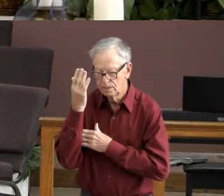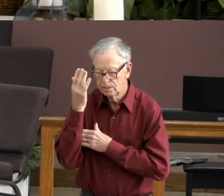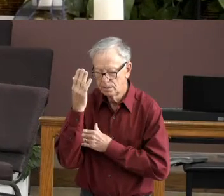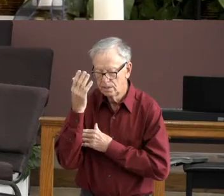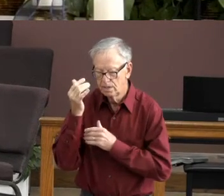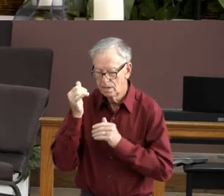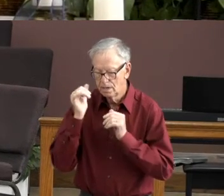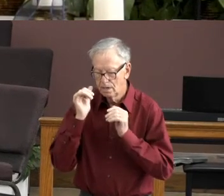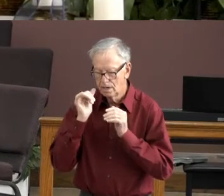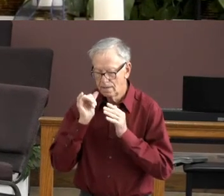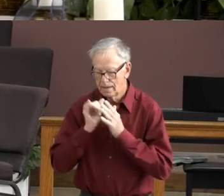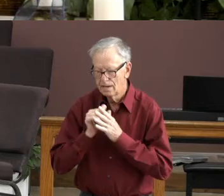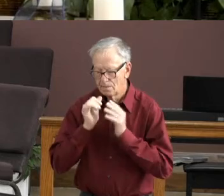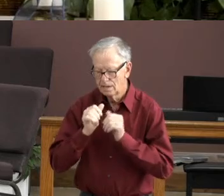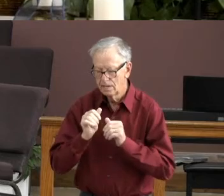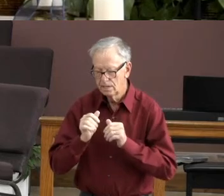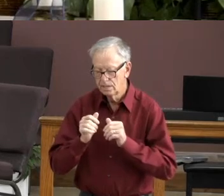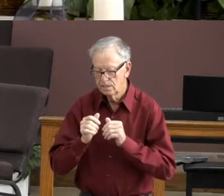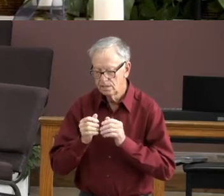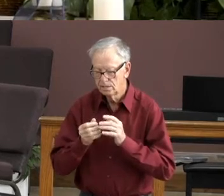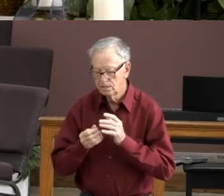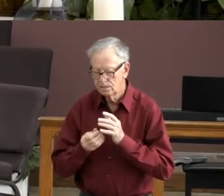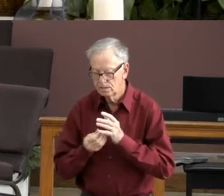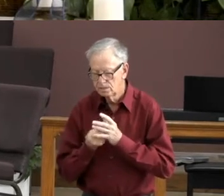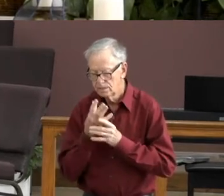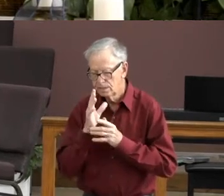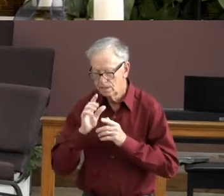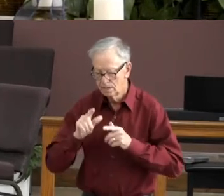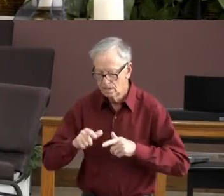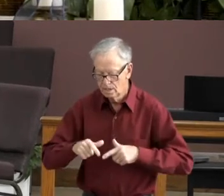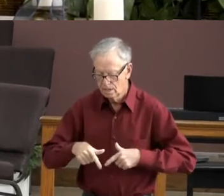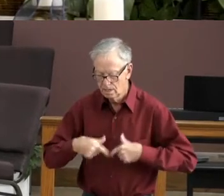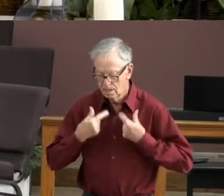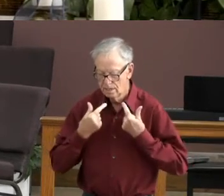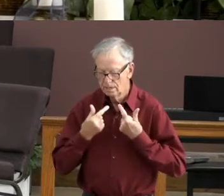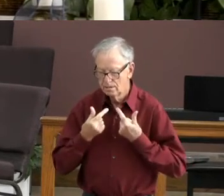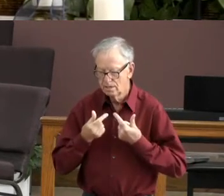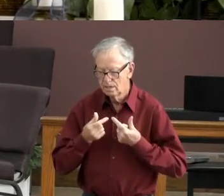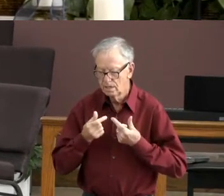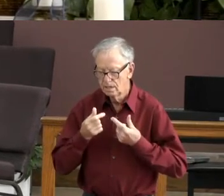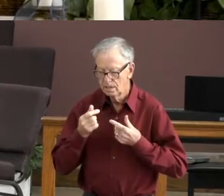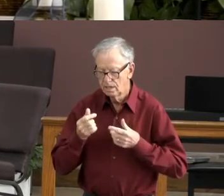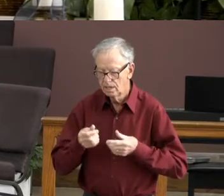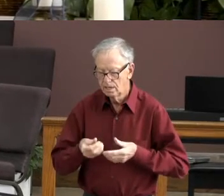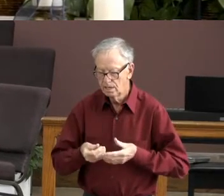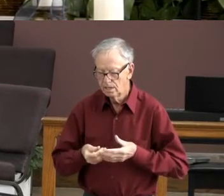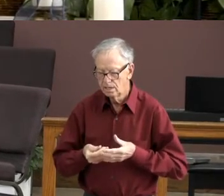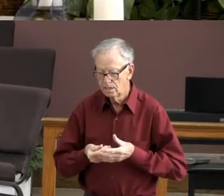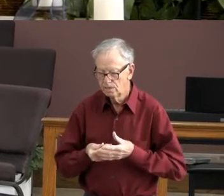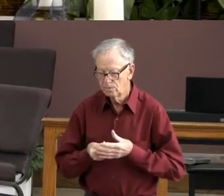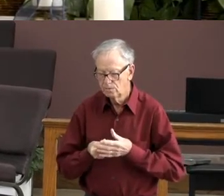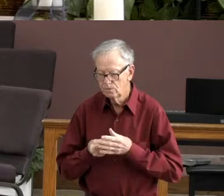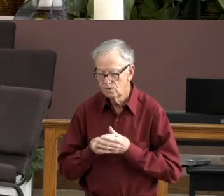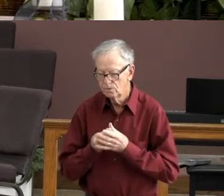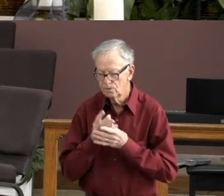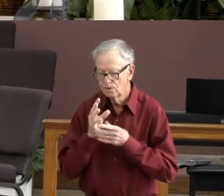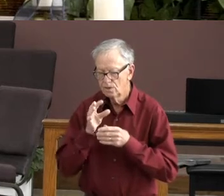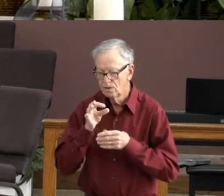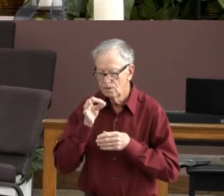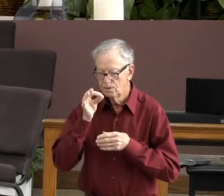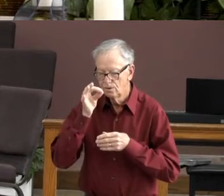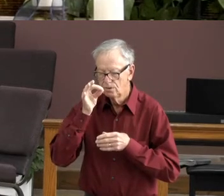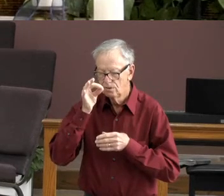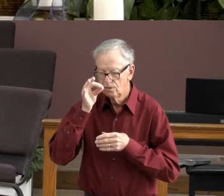that it might take root in our life and grow and produce a fruit. Lord, we